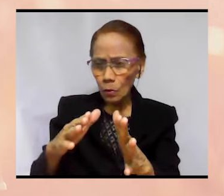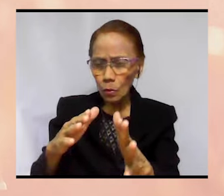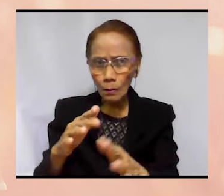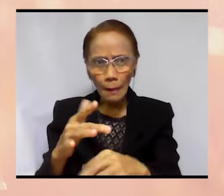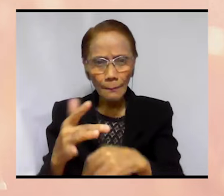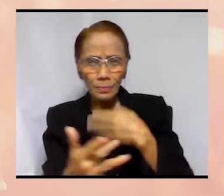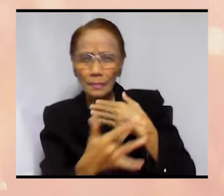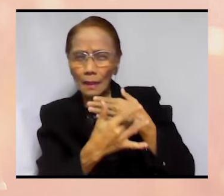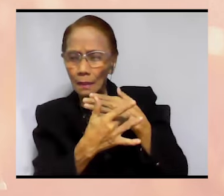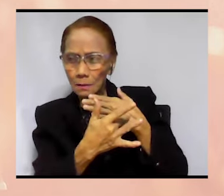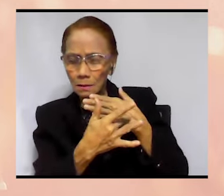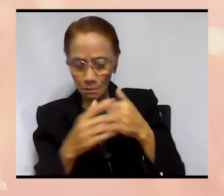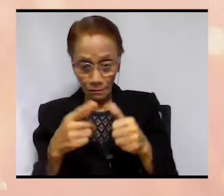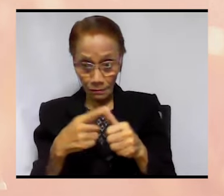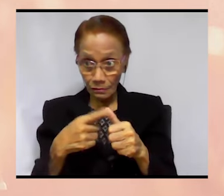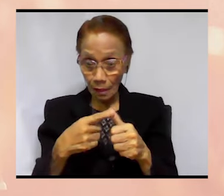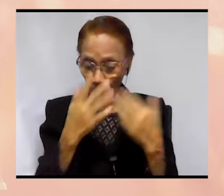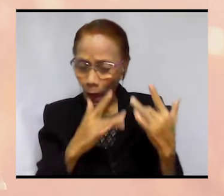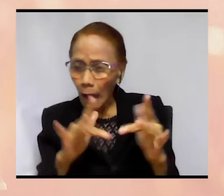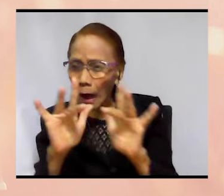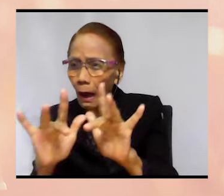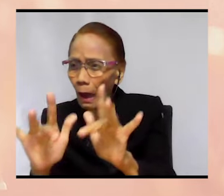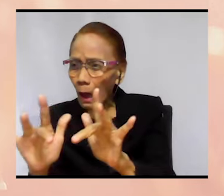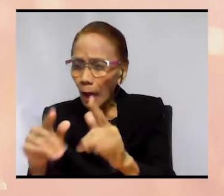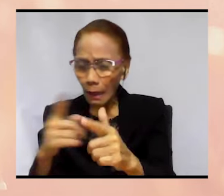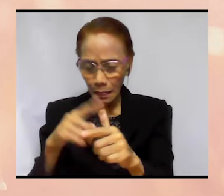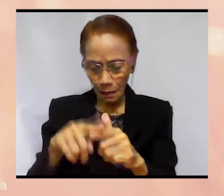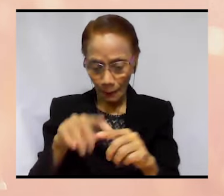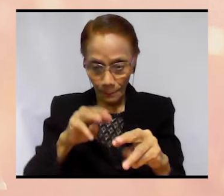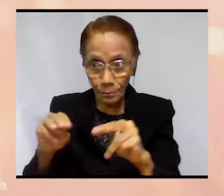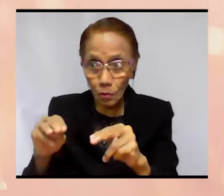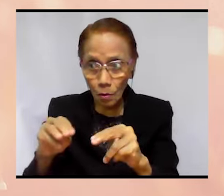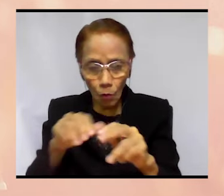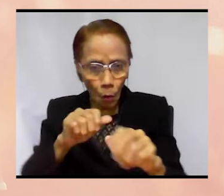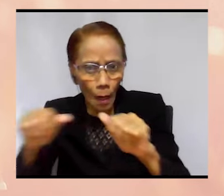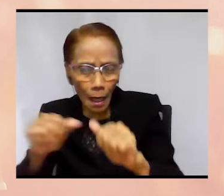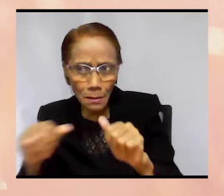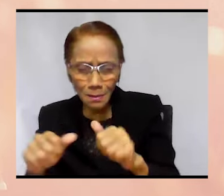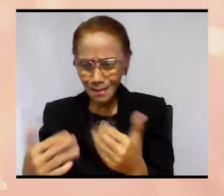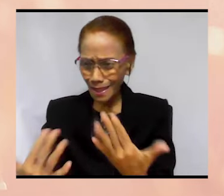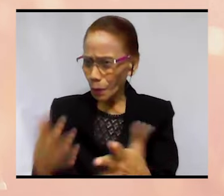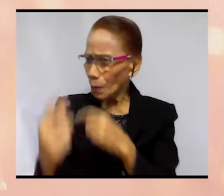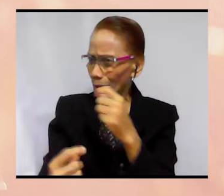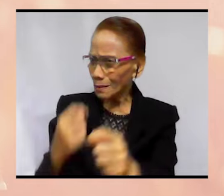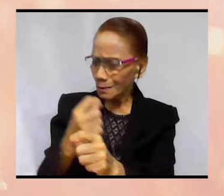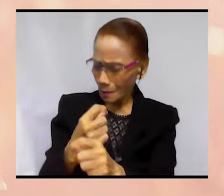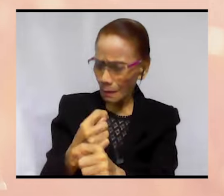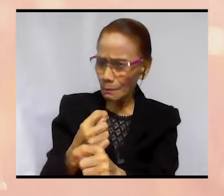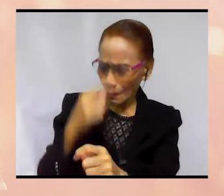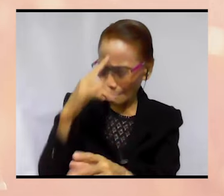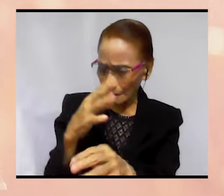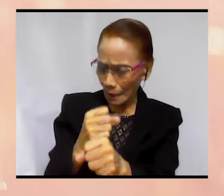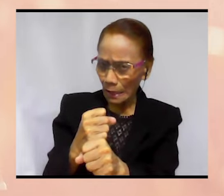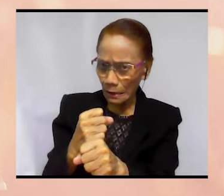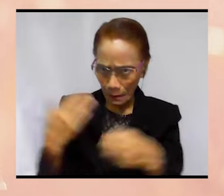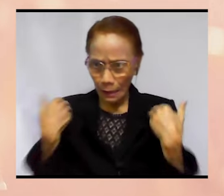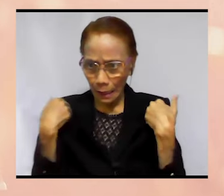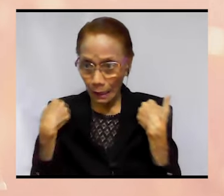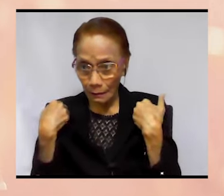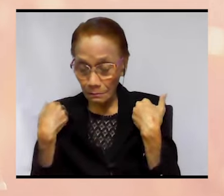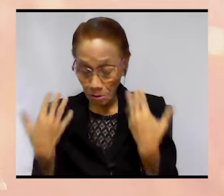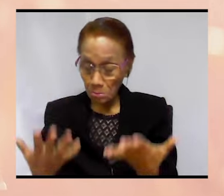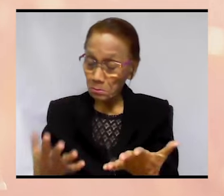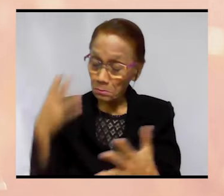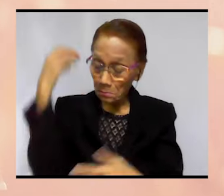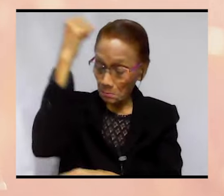first by compassion, and then move to action to help them, then what type of faith is that? So St. James